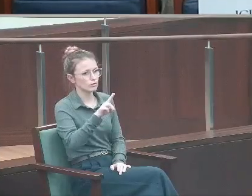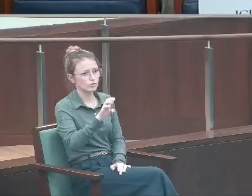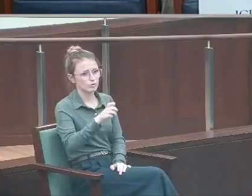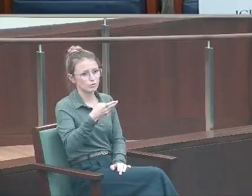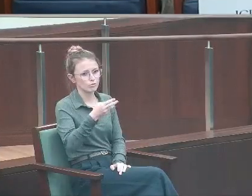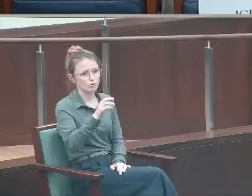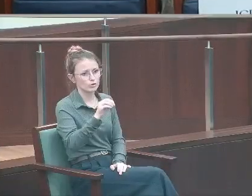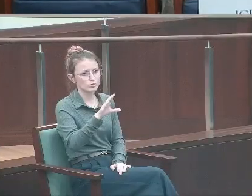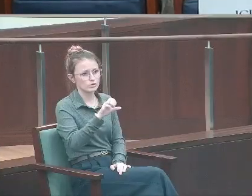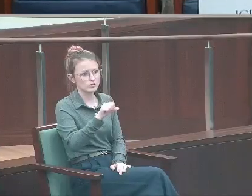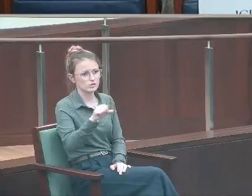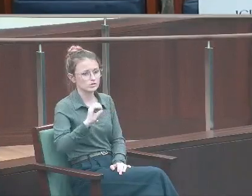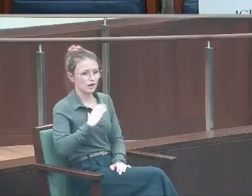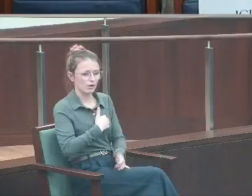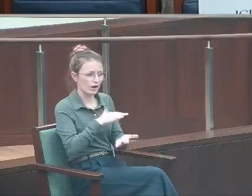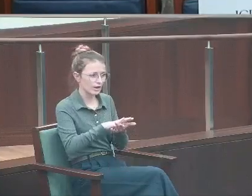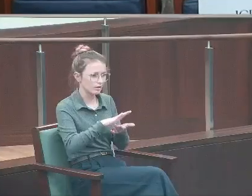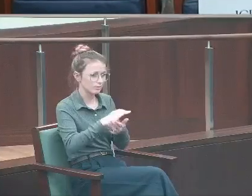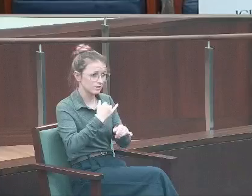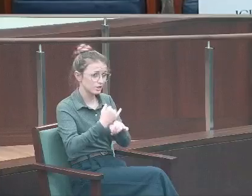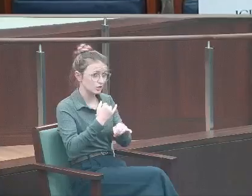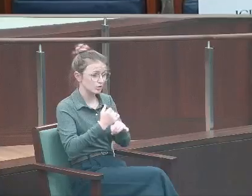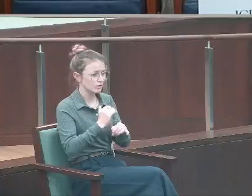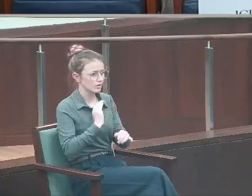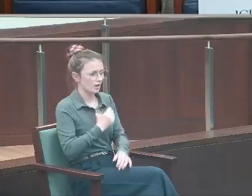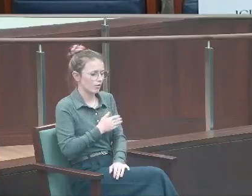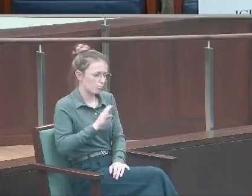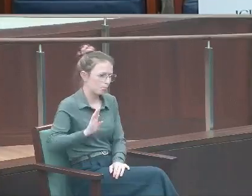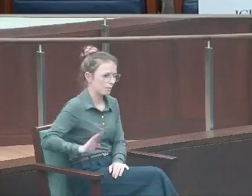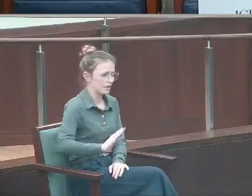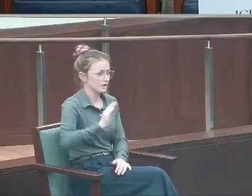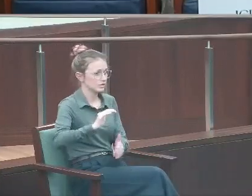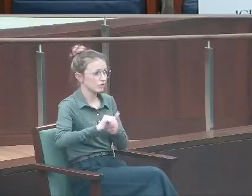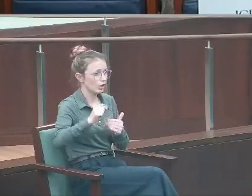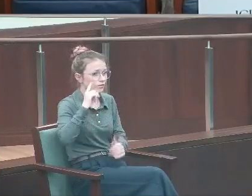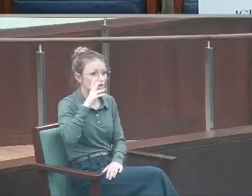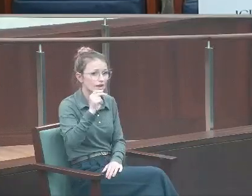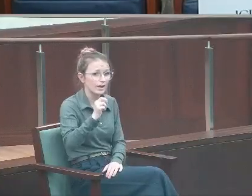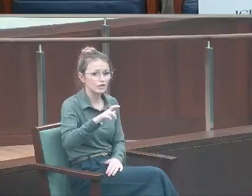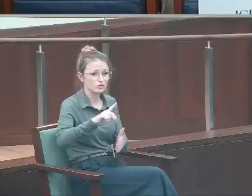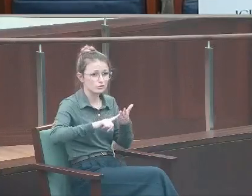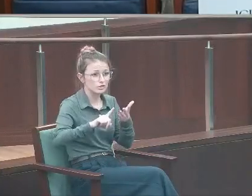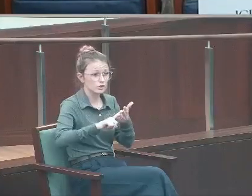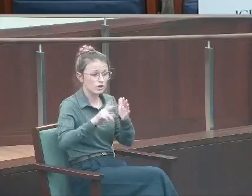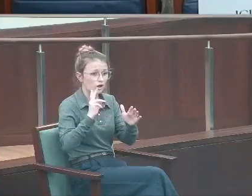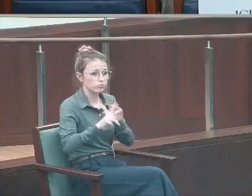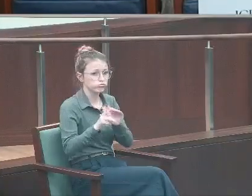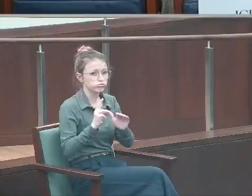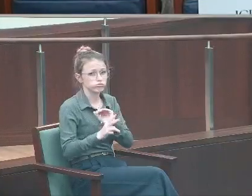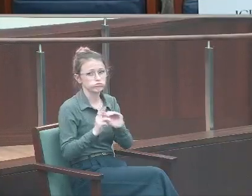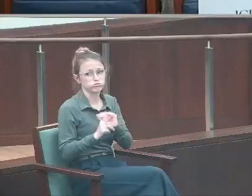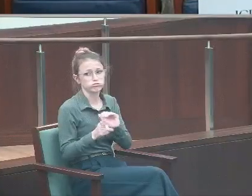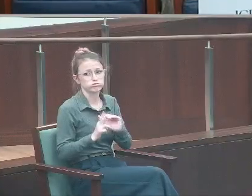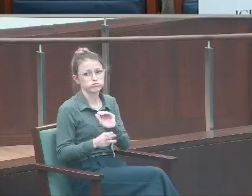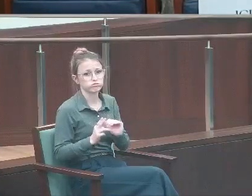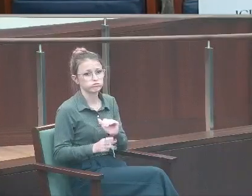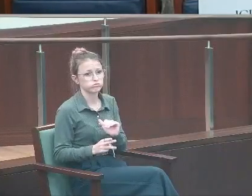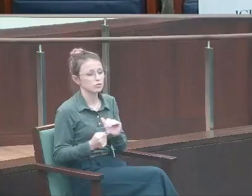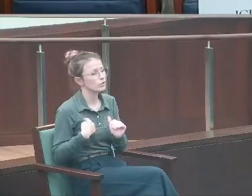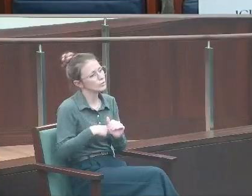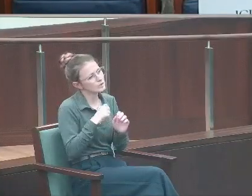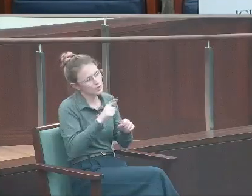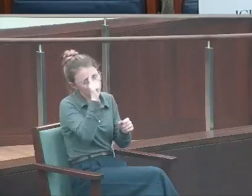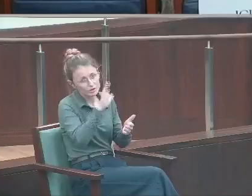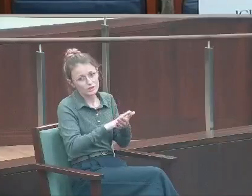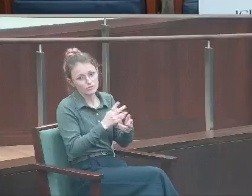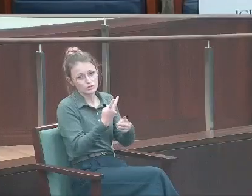academic institutions, where billions and billions of dollars in cancer and Alzheimer's research and other stuff have been on the chopping block. And we can actually believe that two things